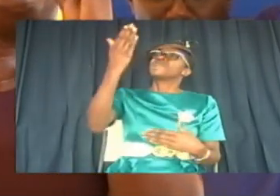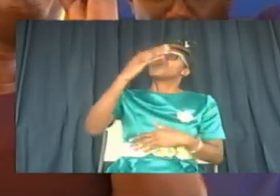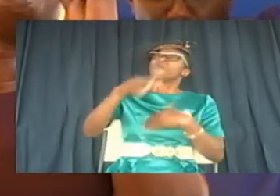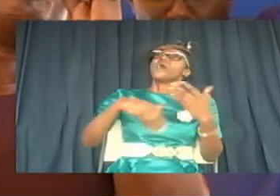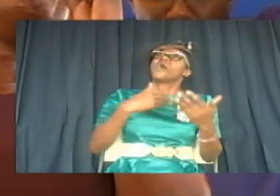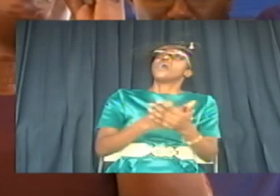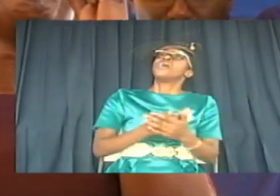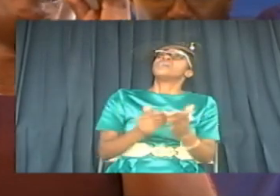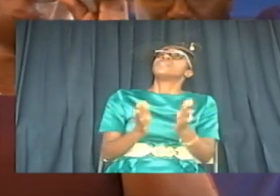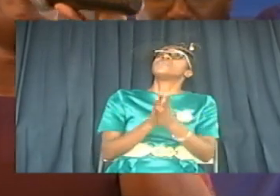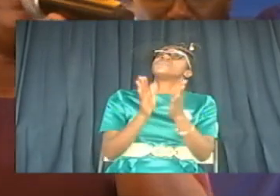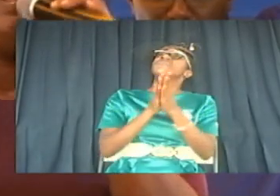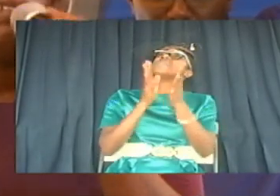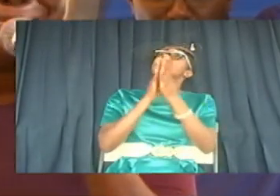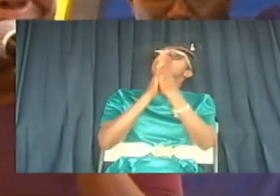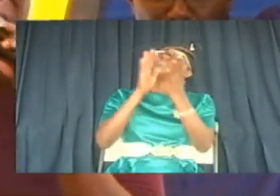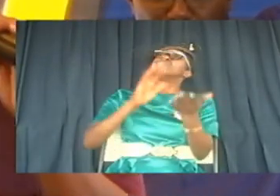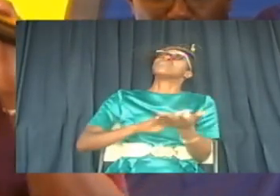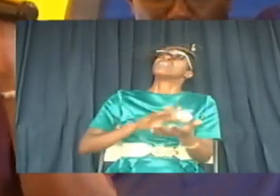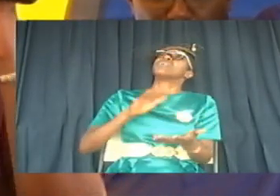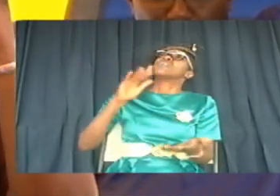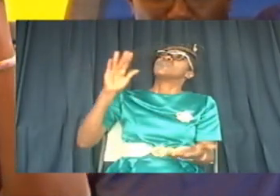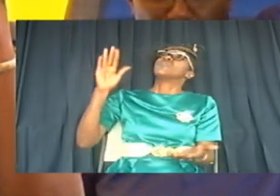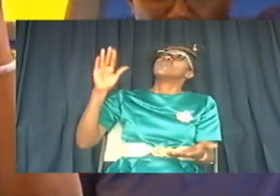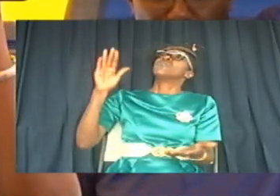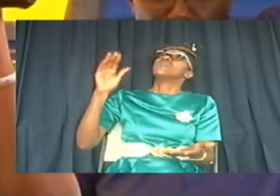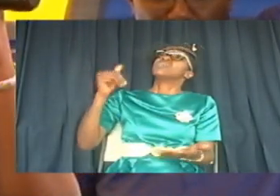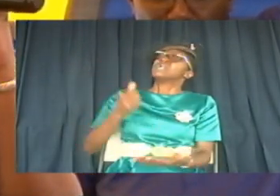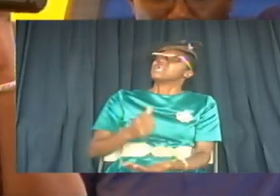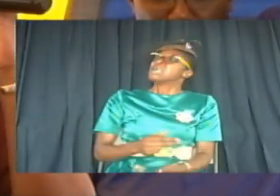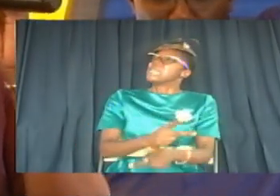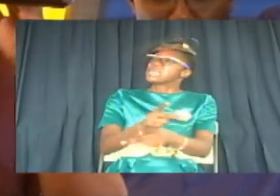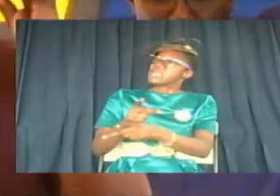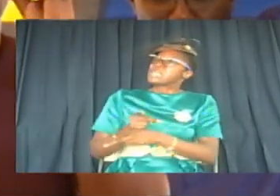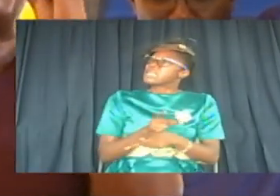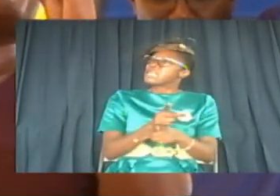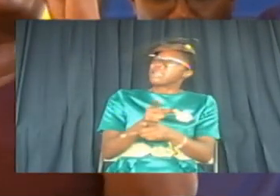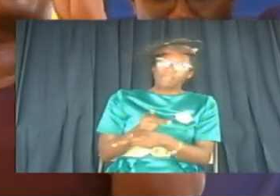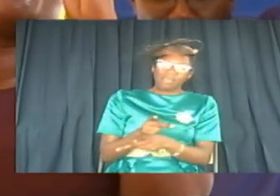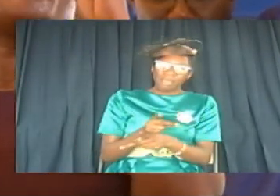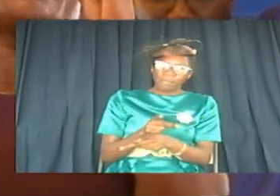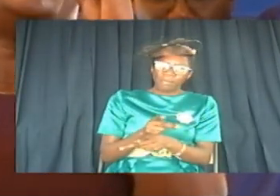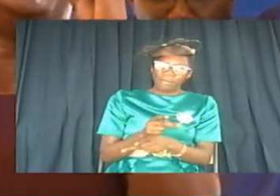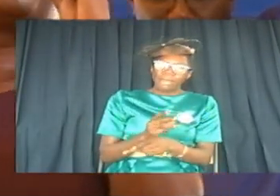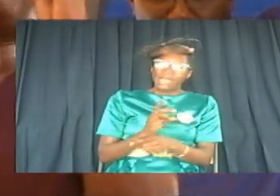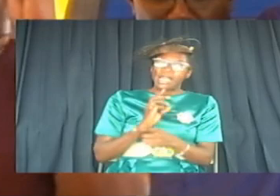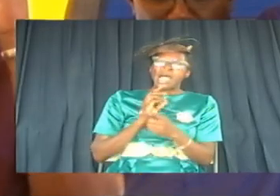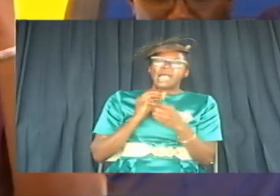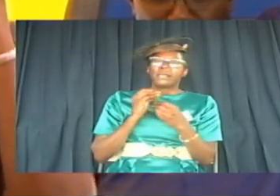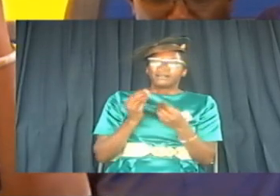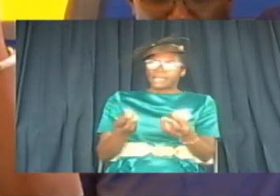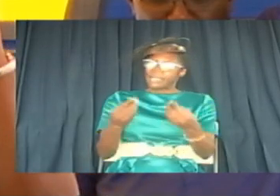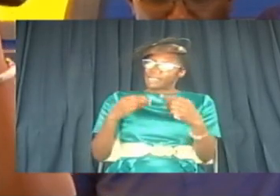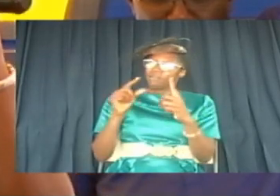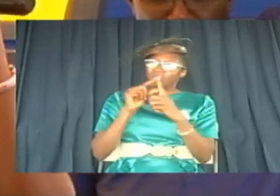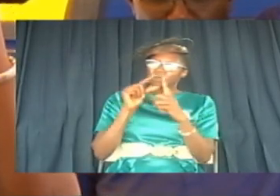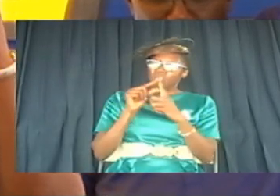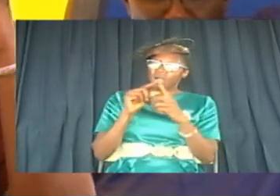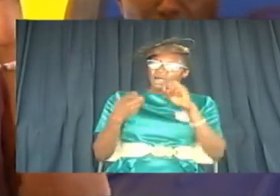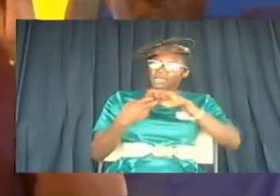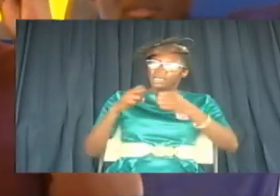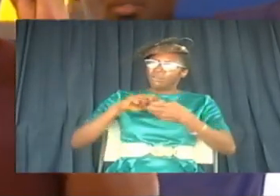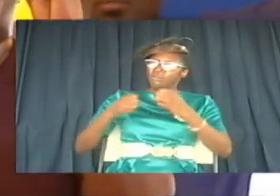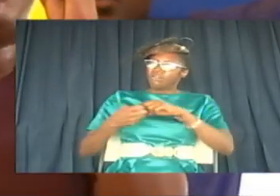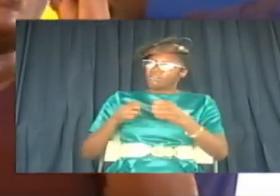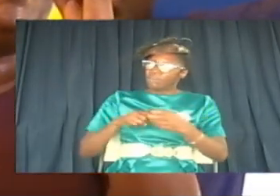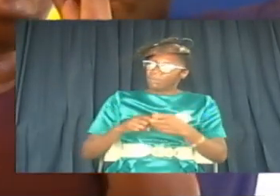praise. We give you all the glory. Sustain and keep. Give us a word in troubled times as